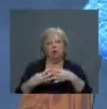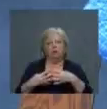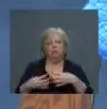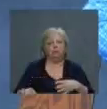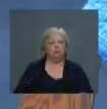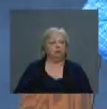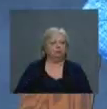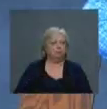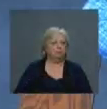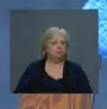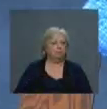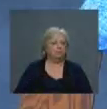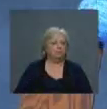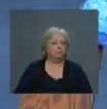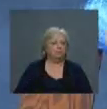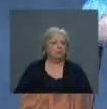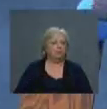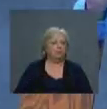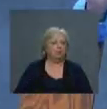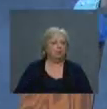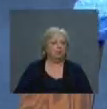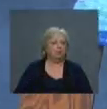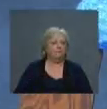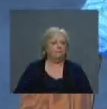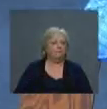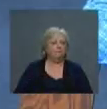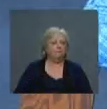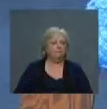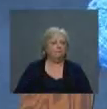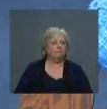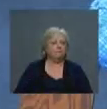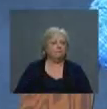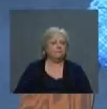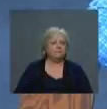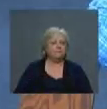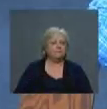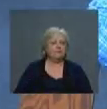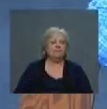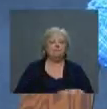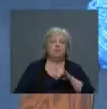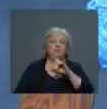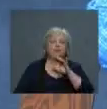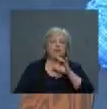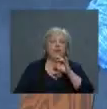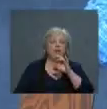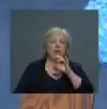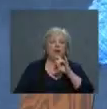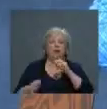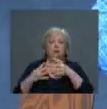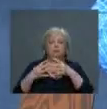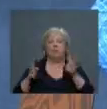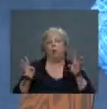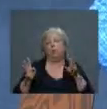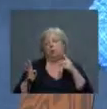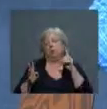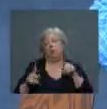whichever way you want, which is going to be both of them streaming out on baseline. Baseline is so busy in the mornings, you can't